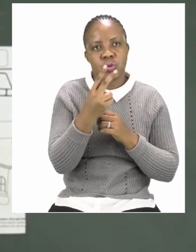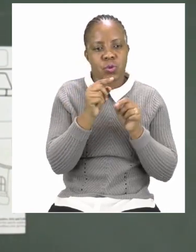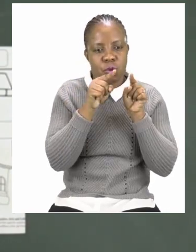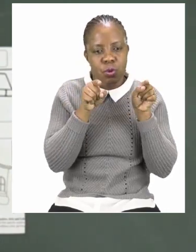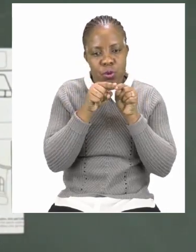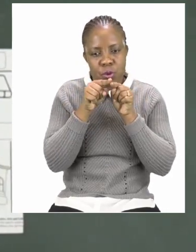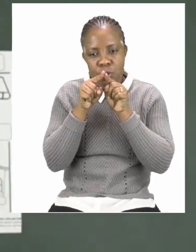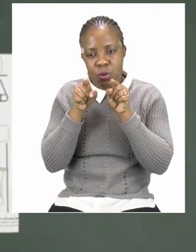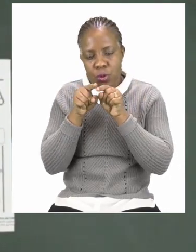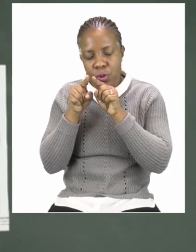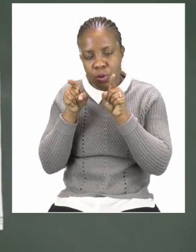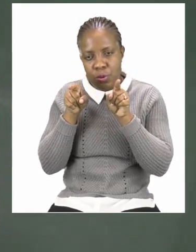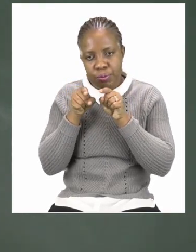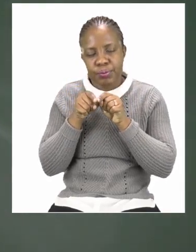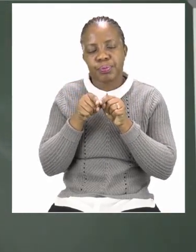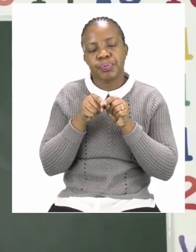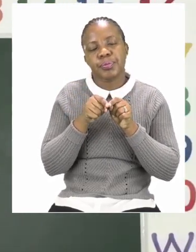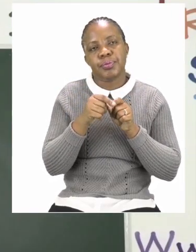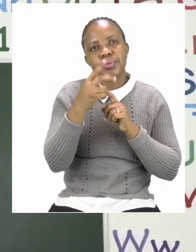a pencil